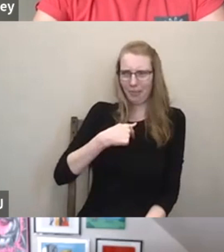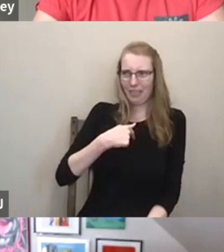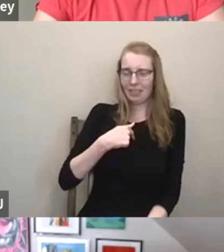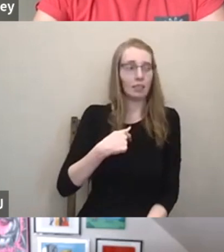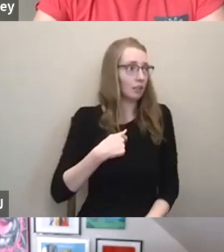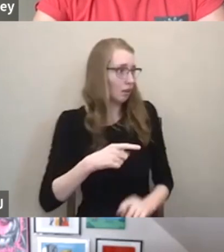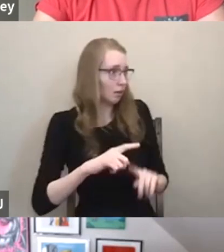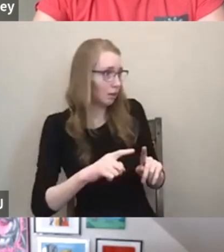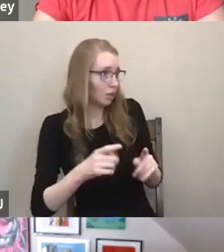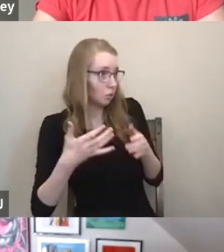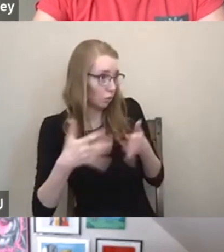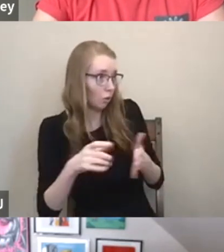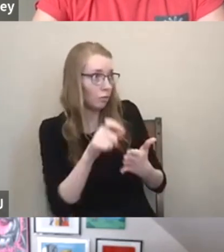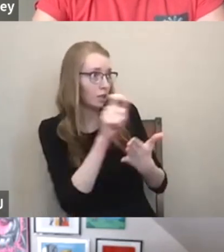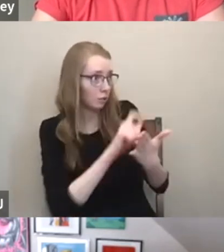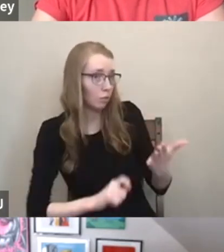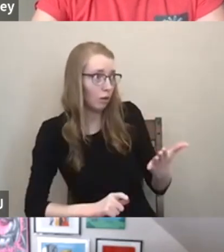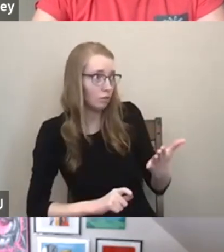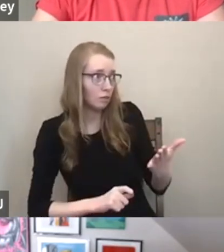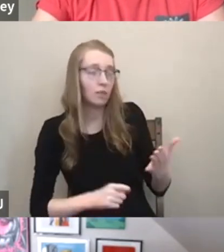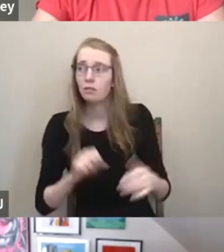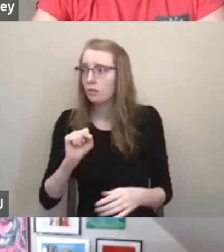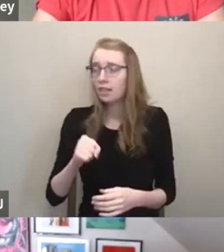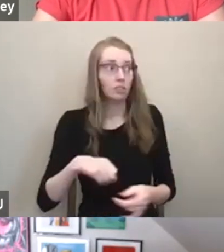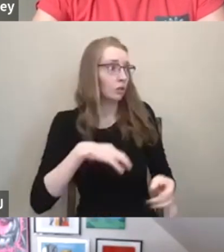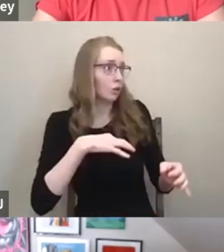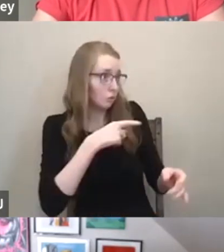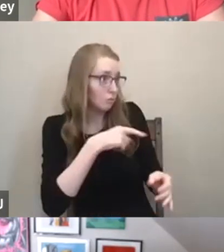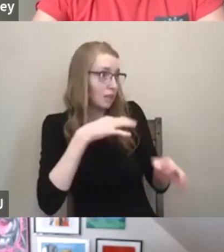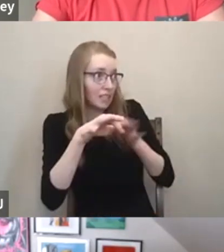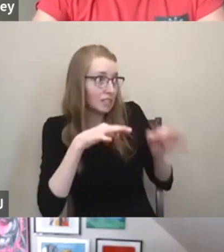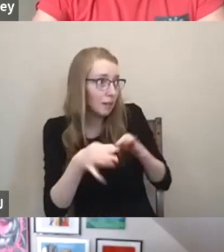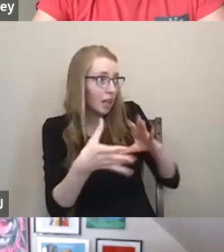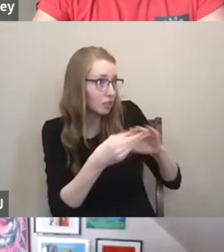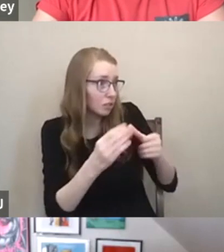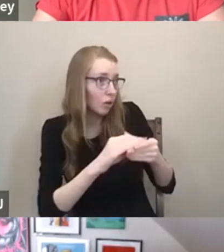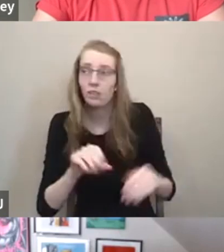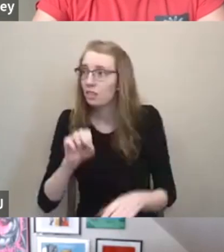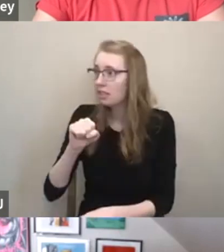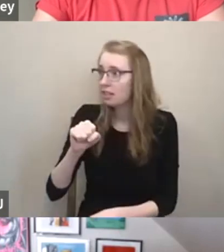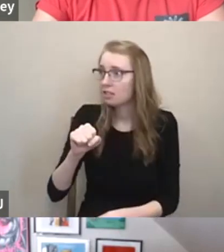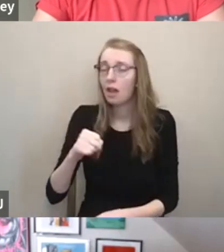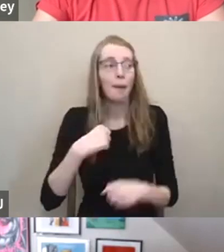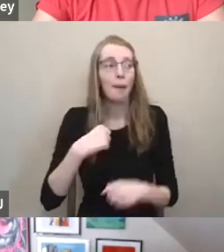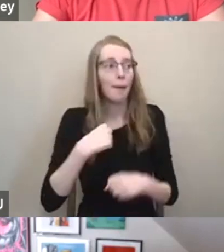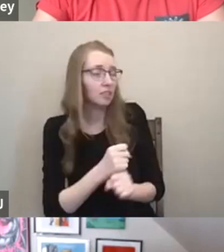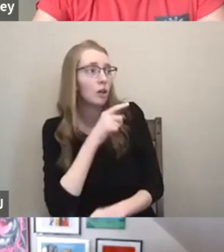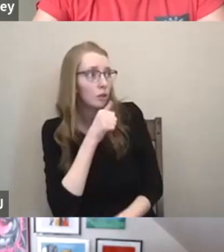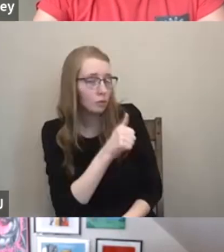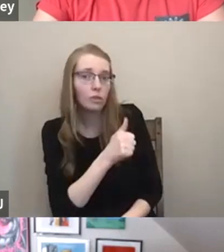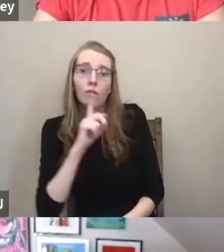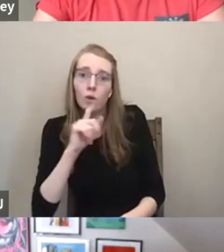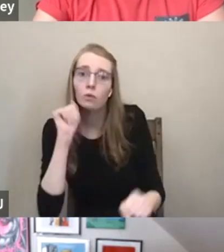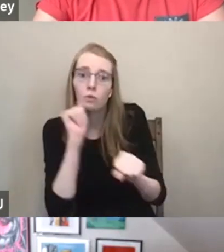about this play right now. Like, yes. So you are a playwright. And if you don't start to